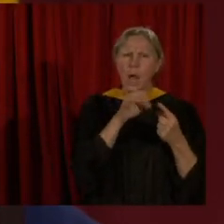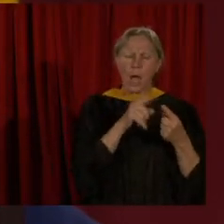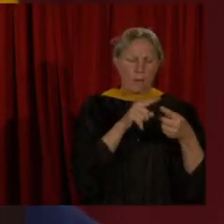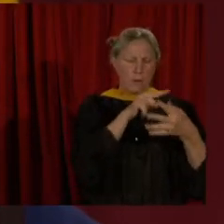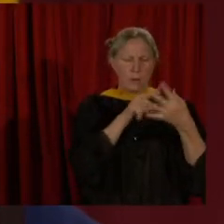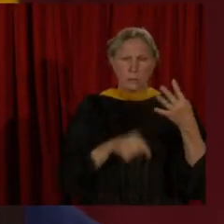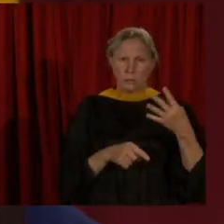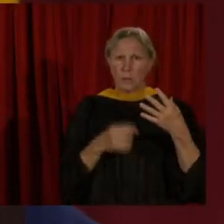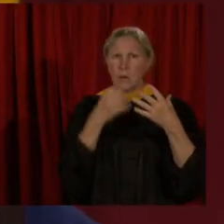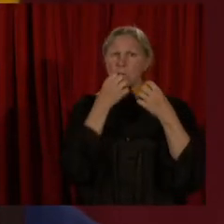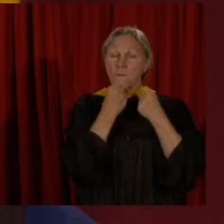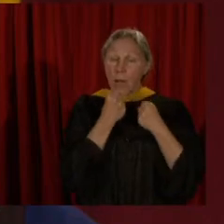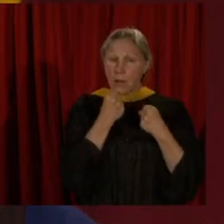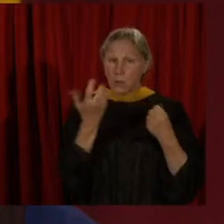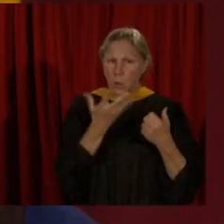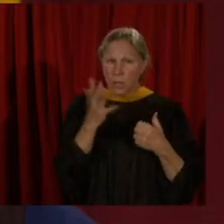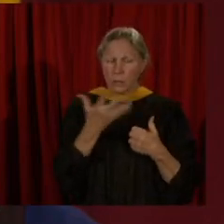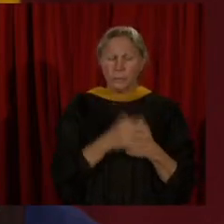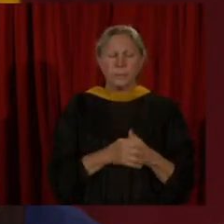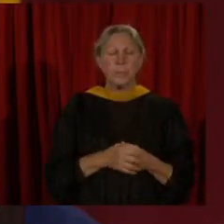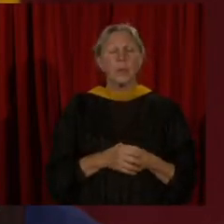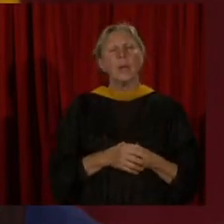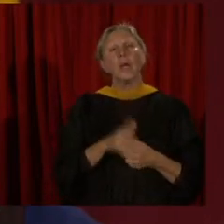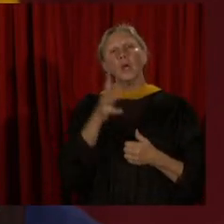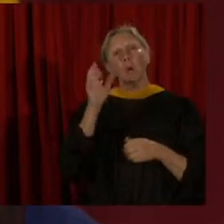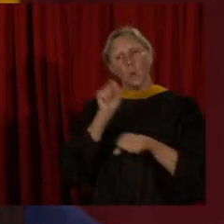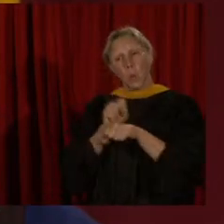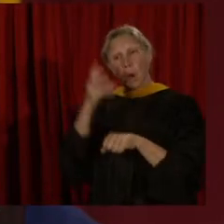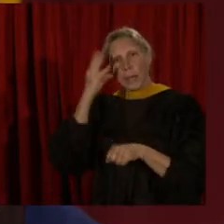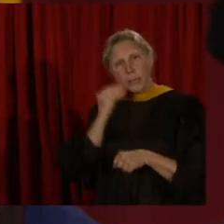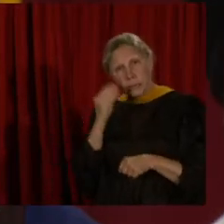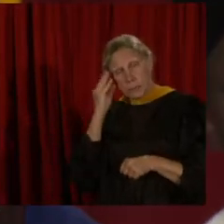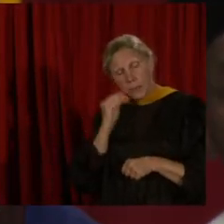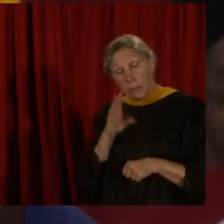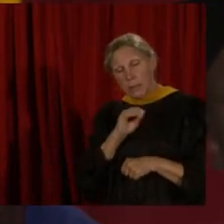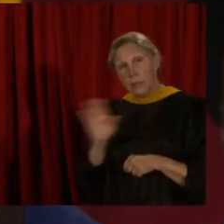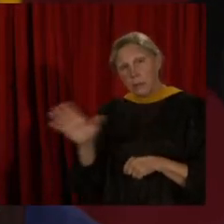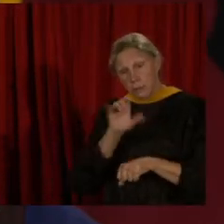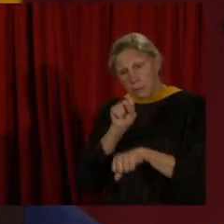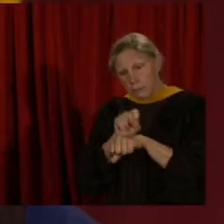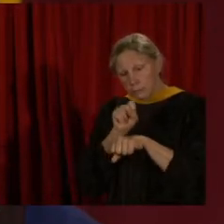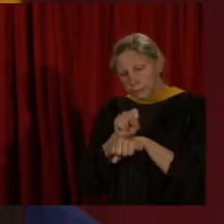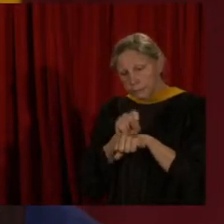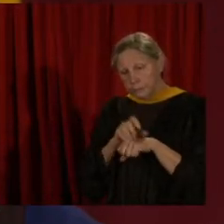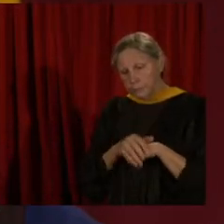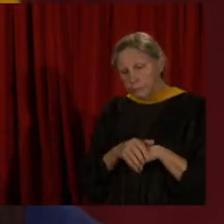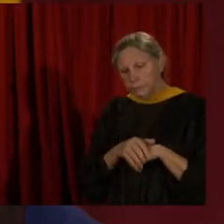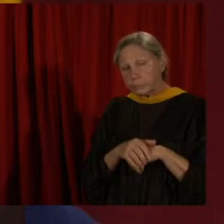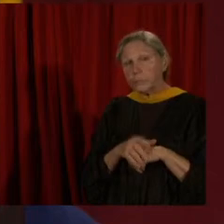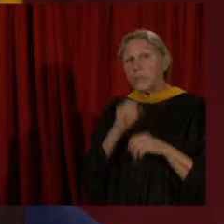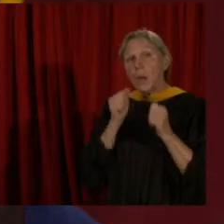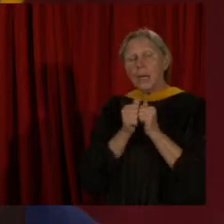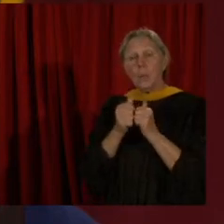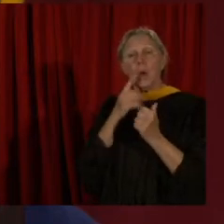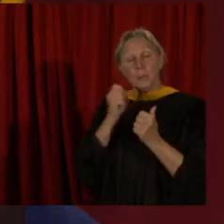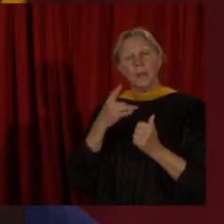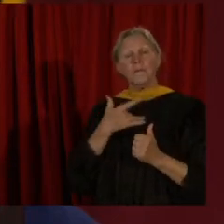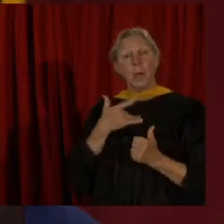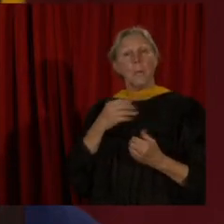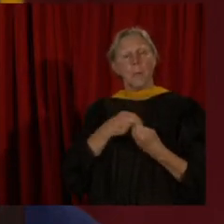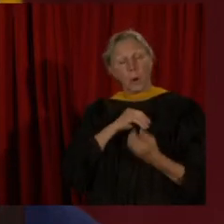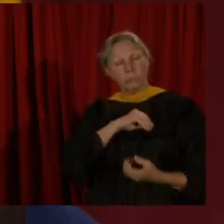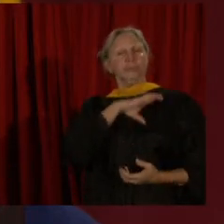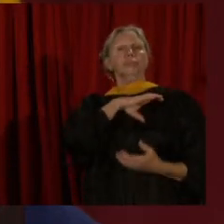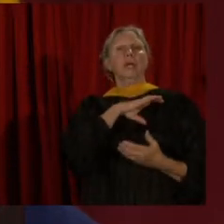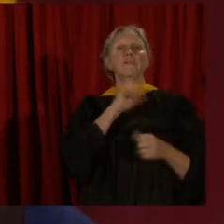values. Ultimately, your work experiences and your career are so much more rewarding when you work